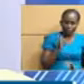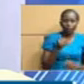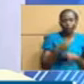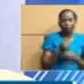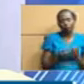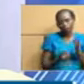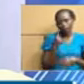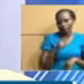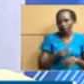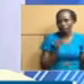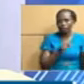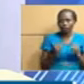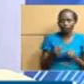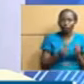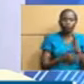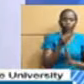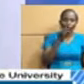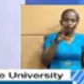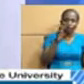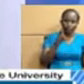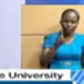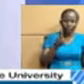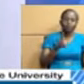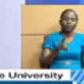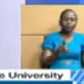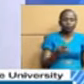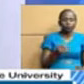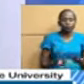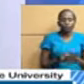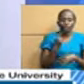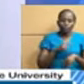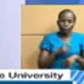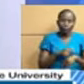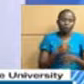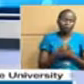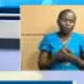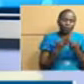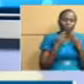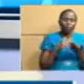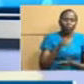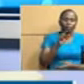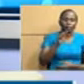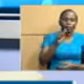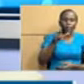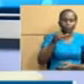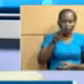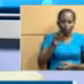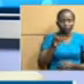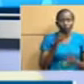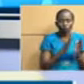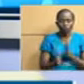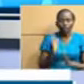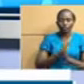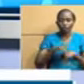time for this discussion. Professor Freddy Sengoba, for making the time. Thank you very much. Thank you very much, Salima, for putting this together,